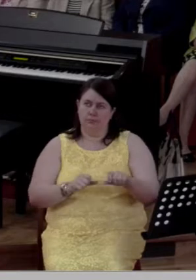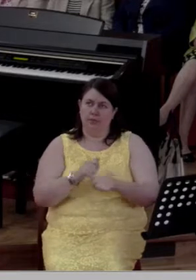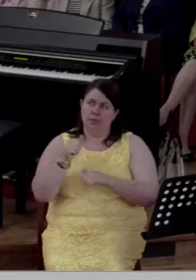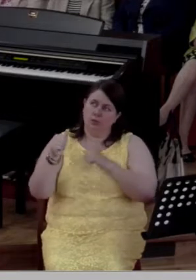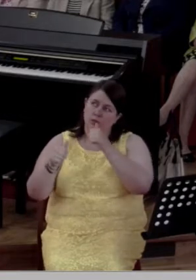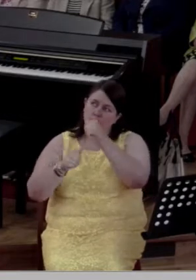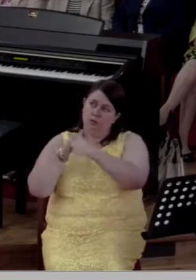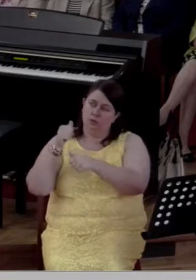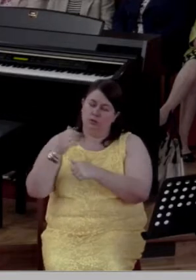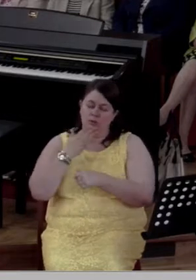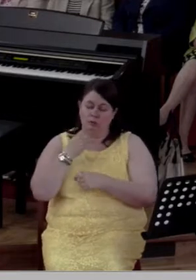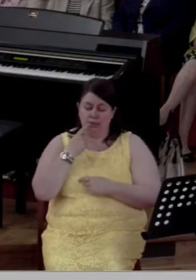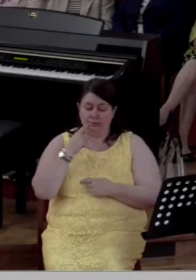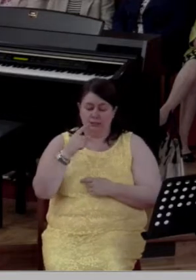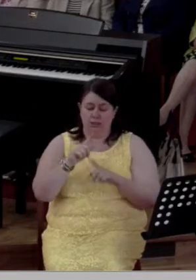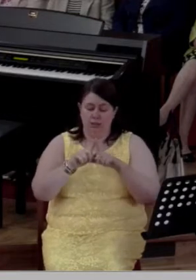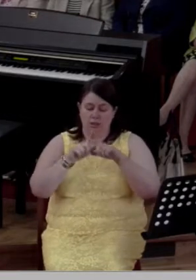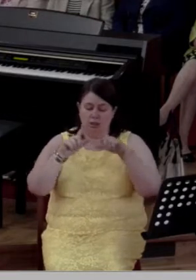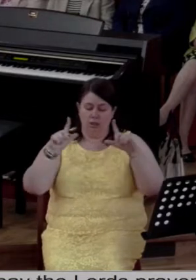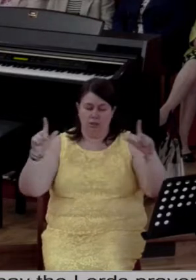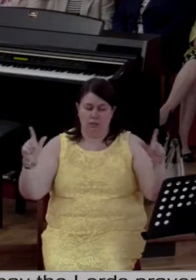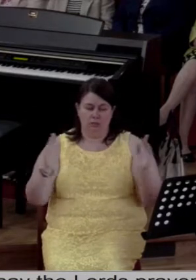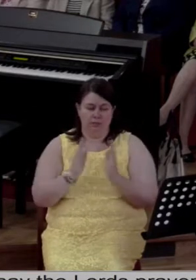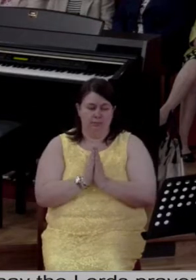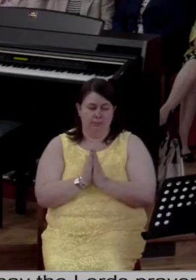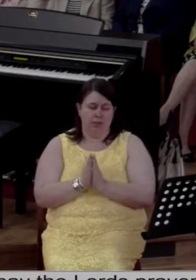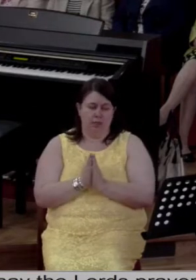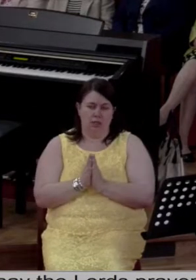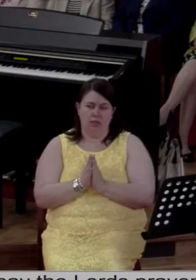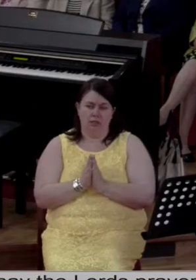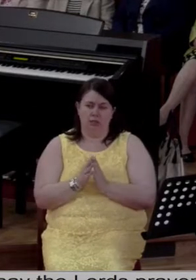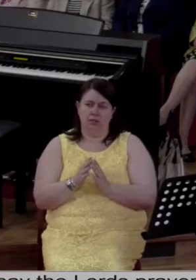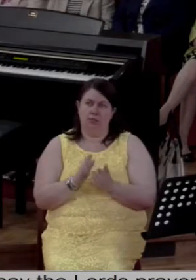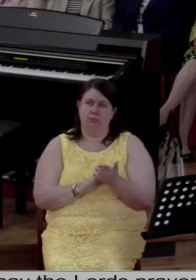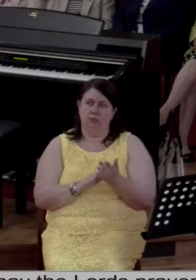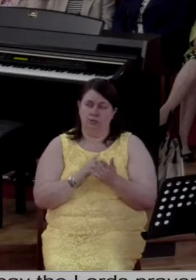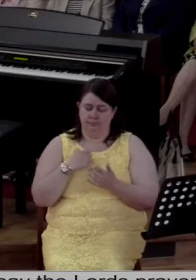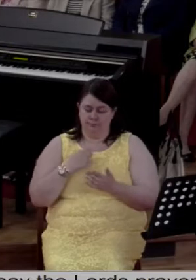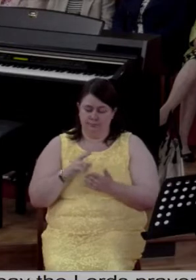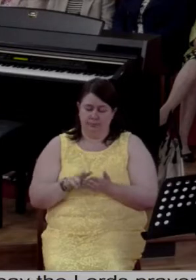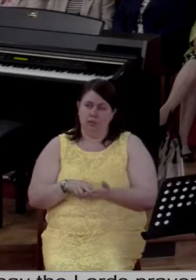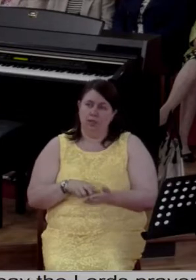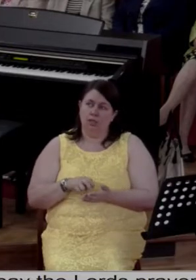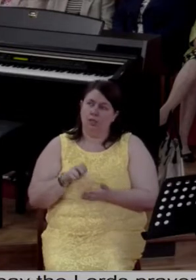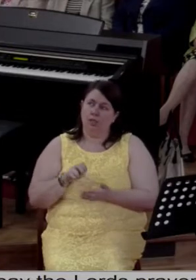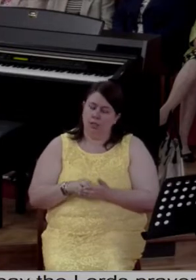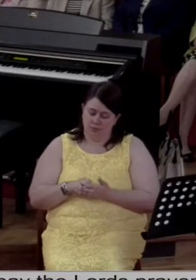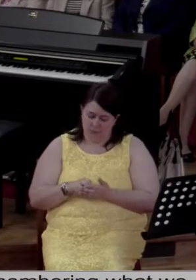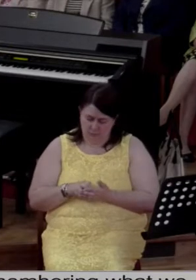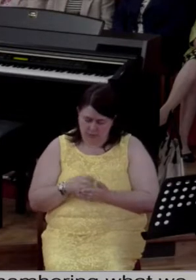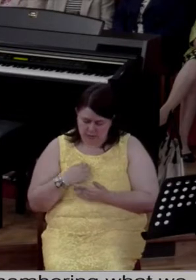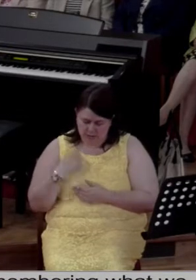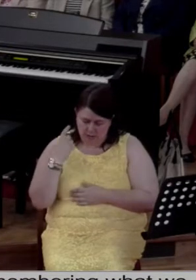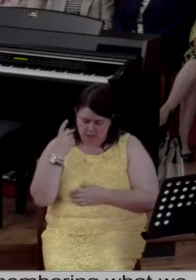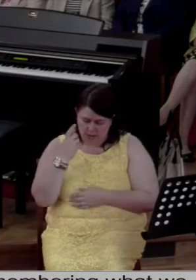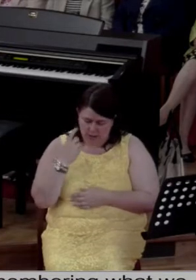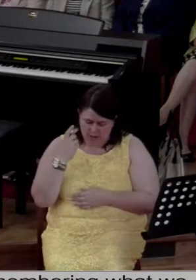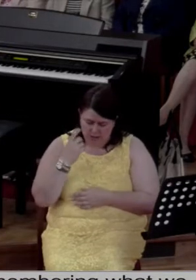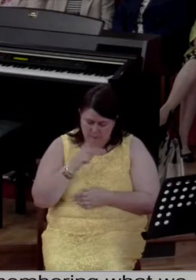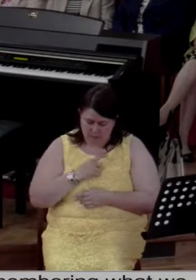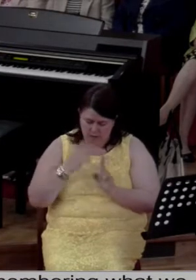So when we say the Lord's Prayer together, we are humbled by the fact that we are in the